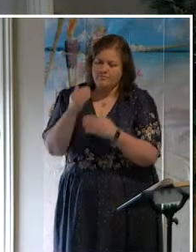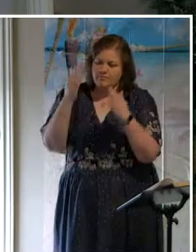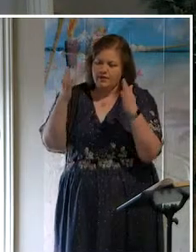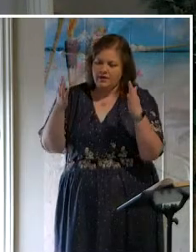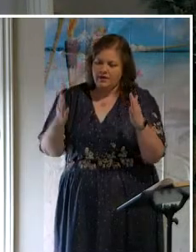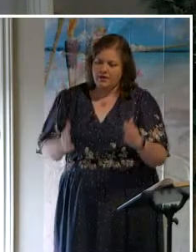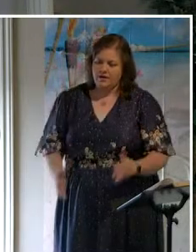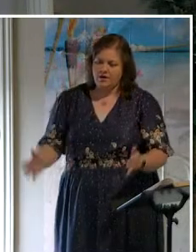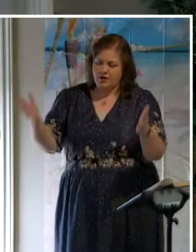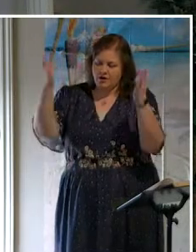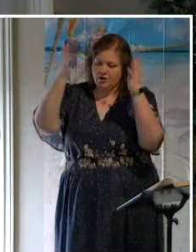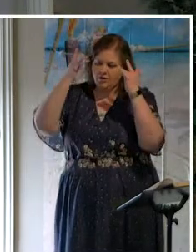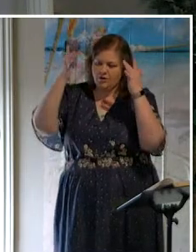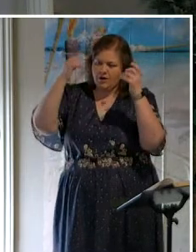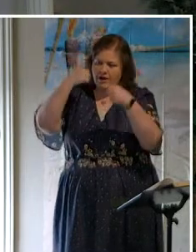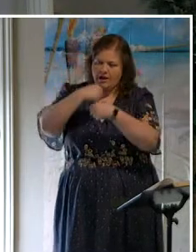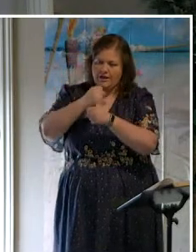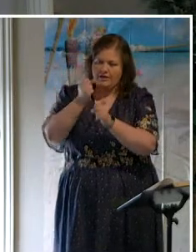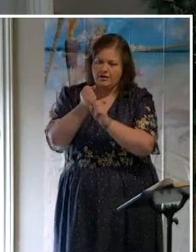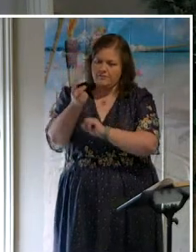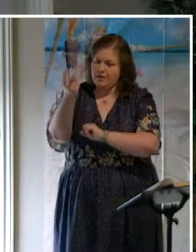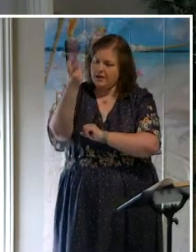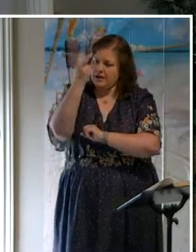Why cause the blind to see?